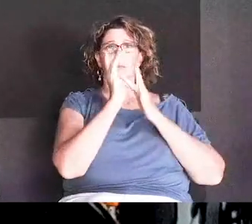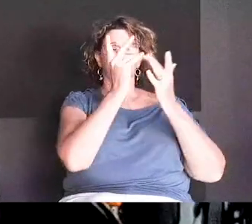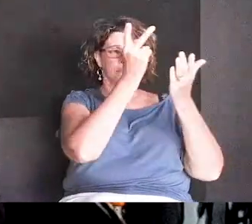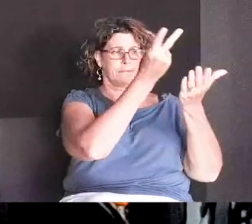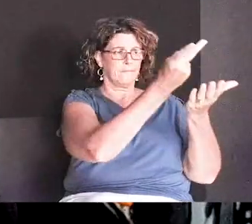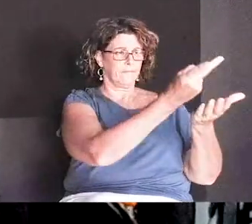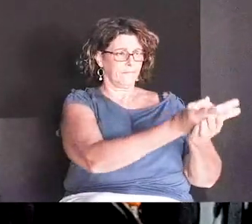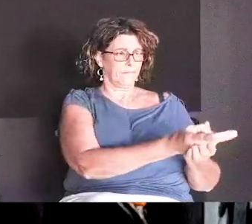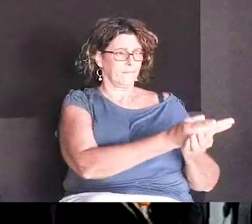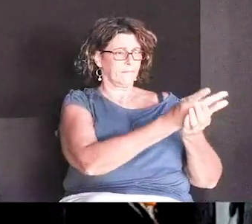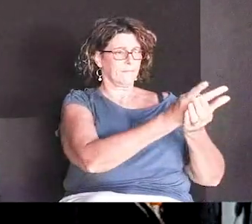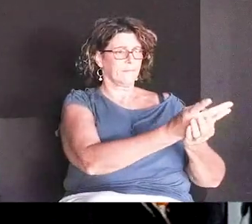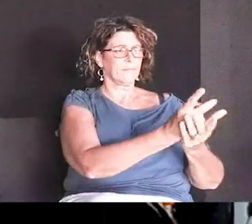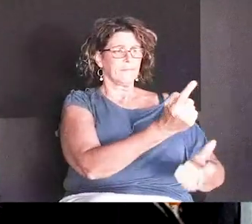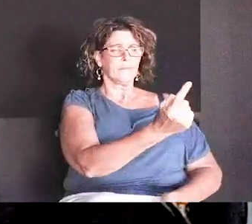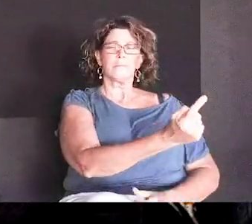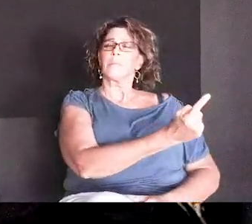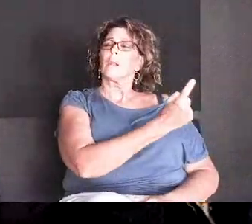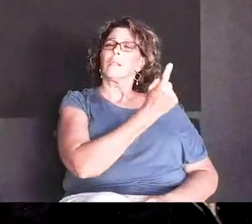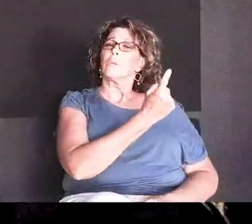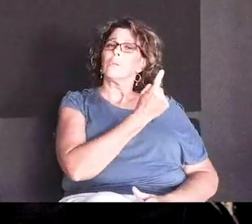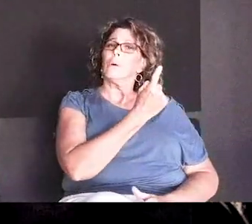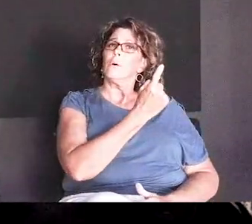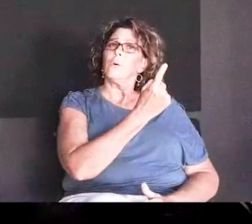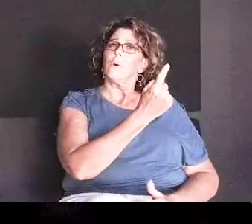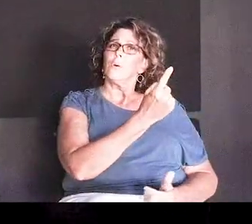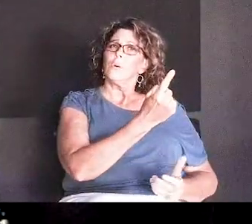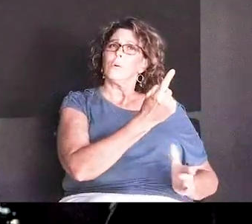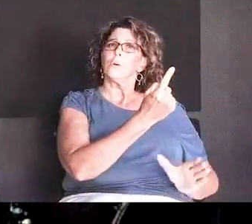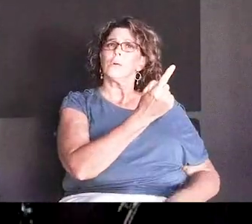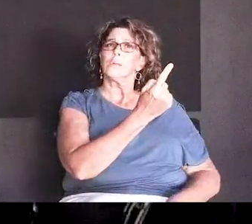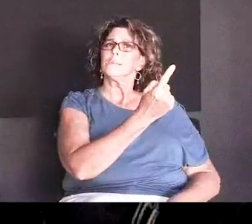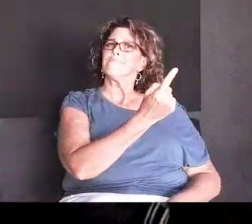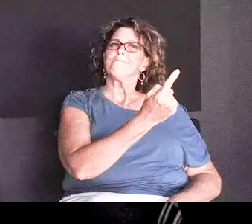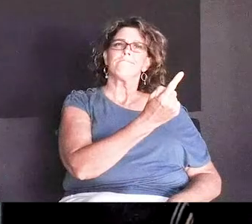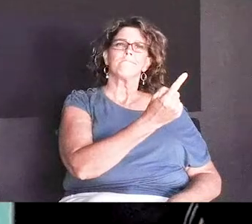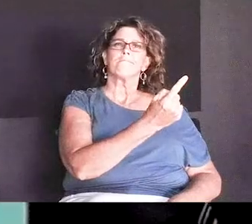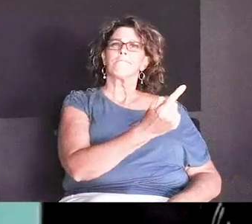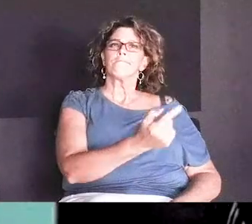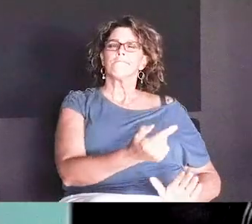dead and all